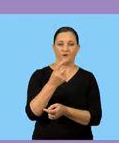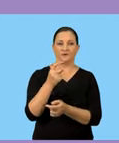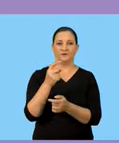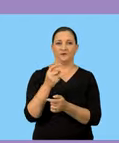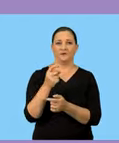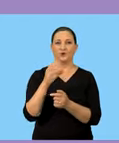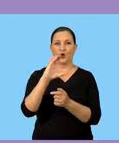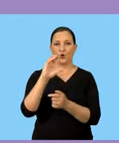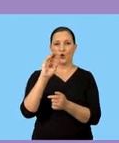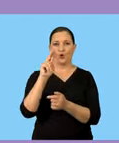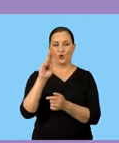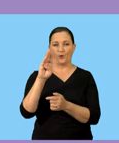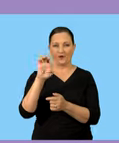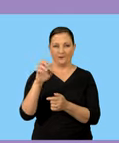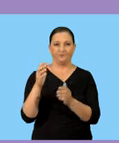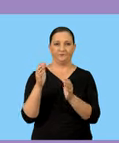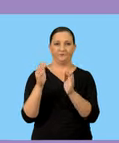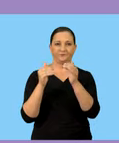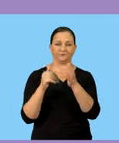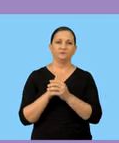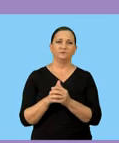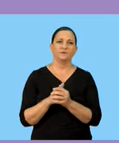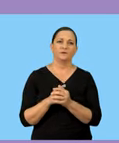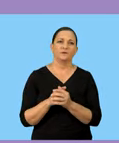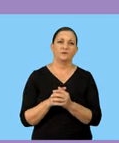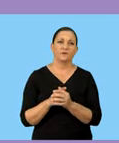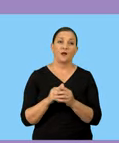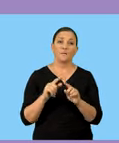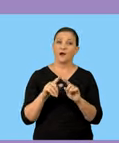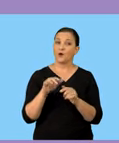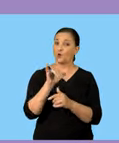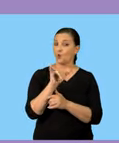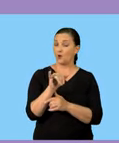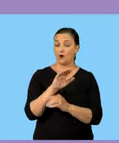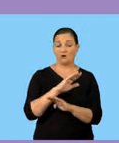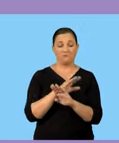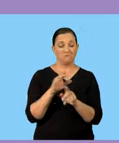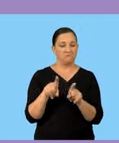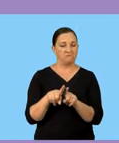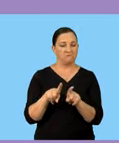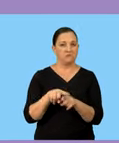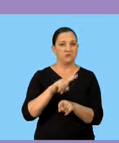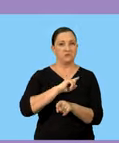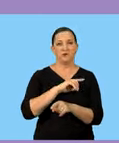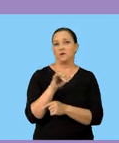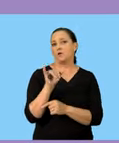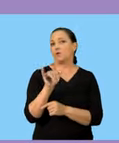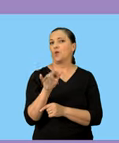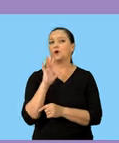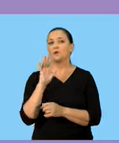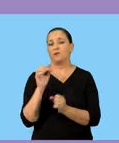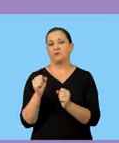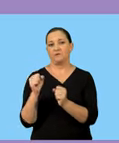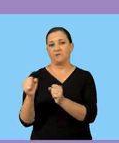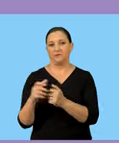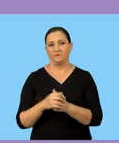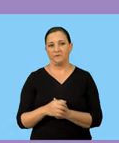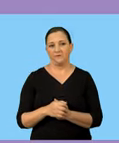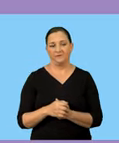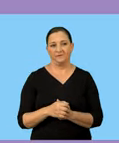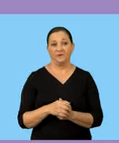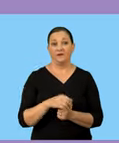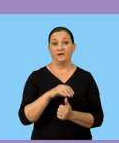x cubed. And then y does not have a base that is the same as it, so it is going to stay that way. And